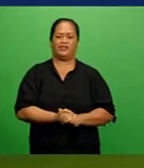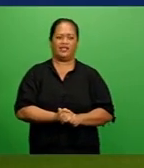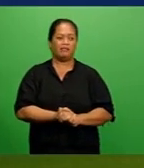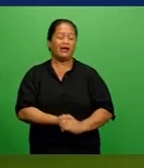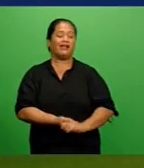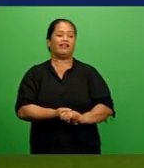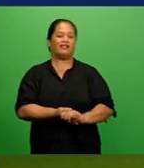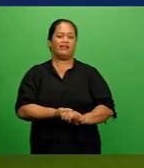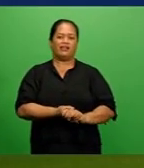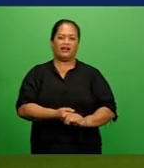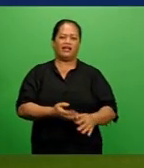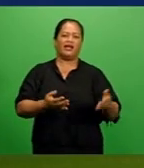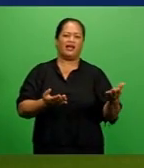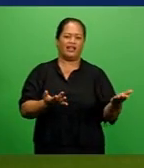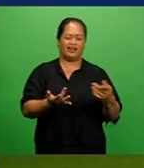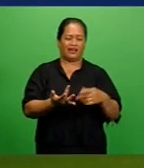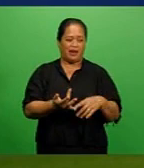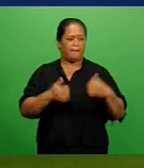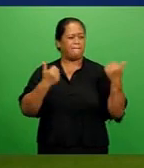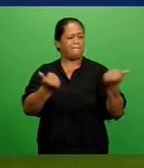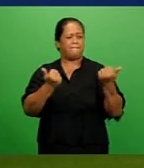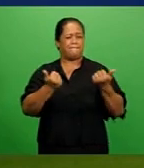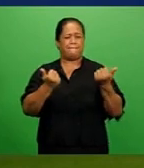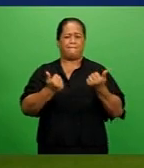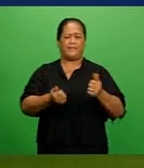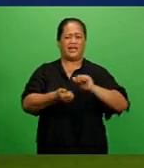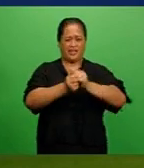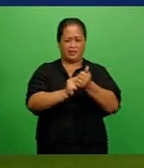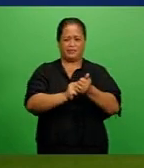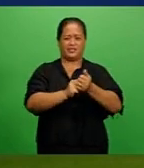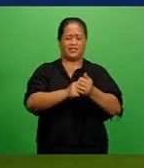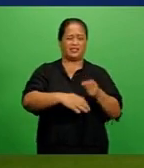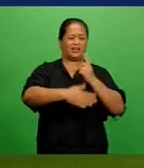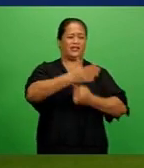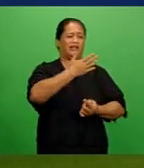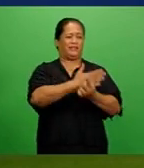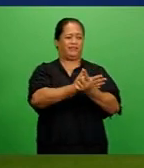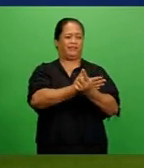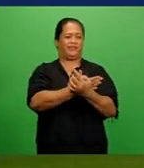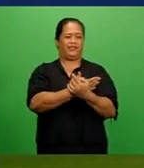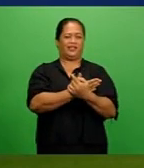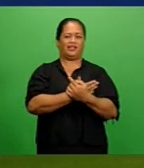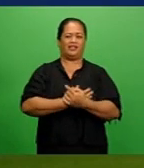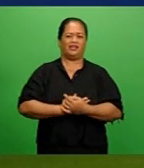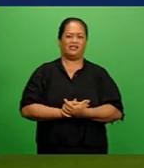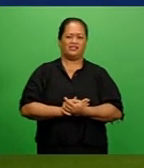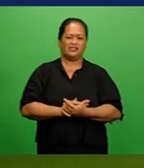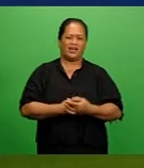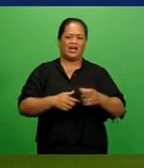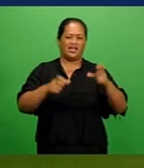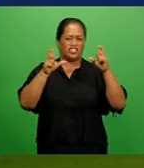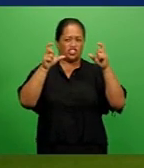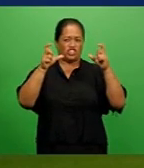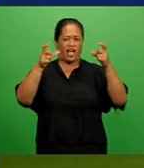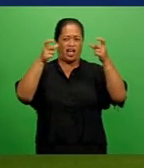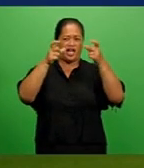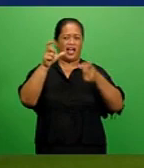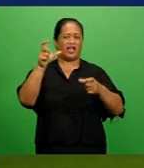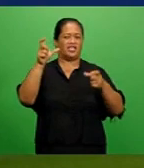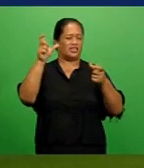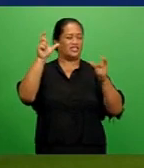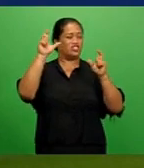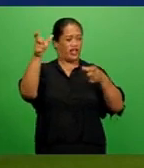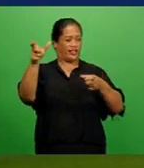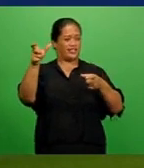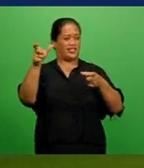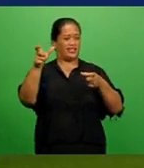5th goal in as many games as Aston Villa came from behind to earn a point against Chelsea in the English Premier League today. The 1-1